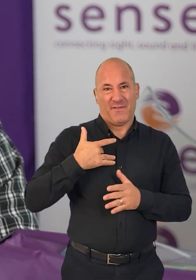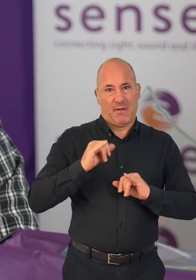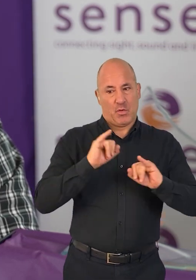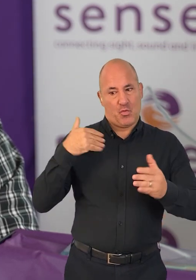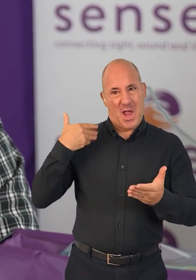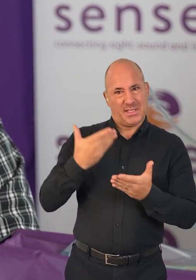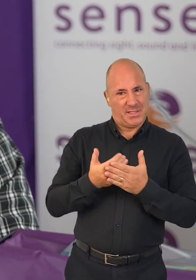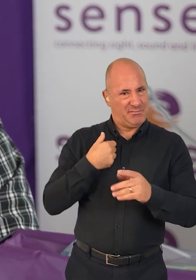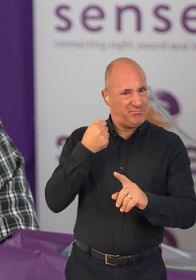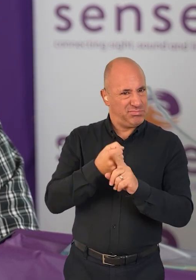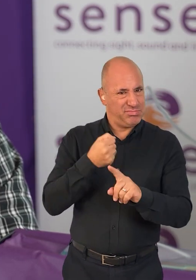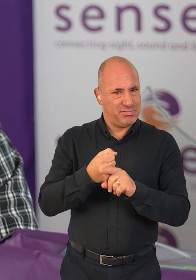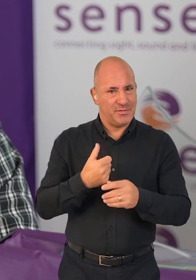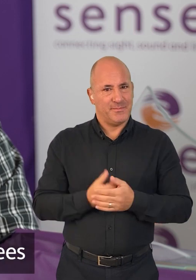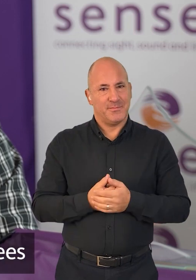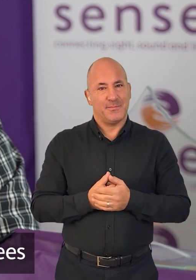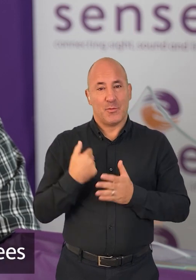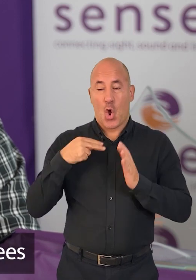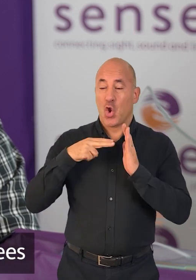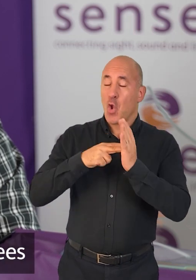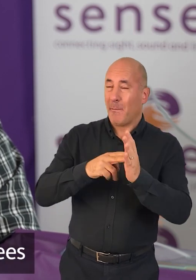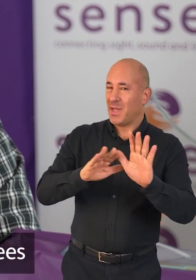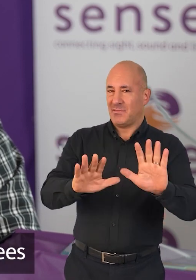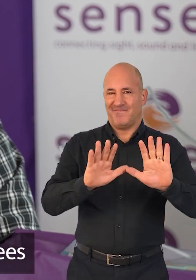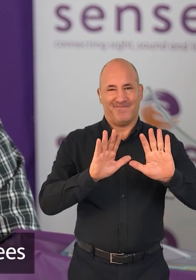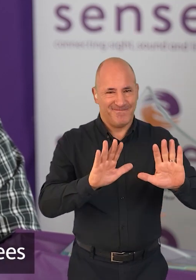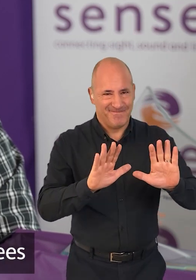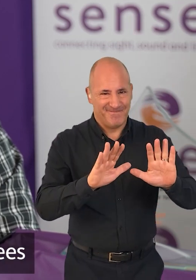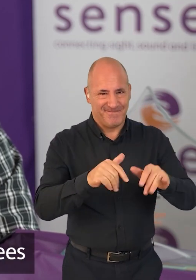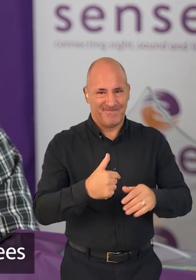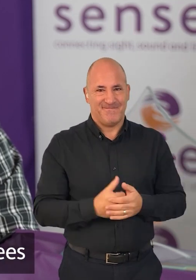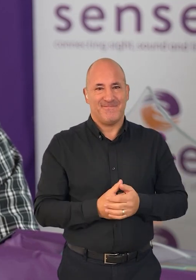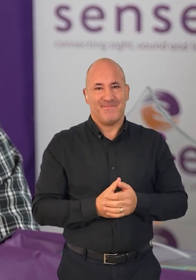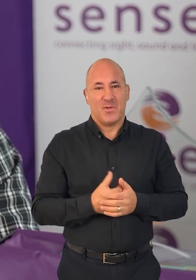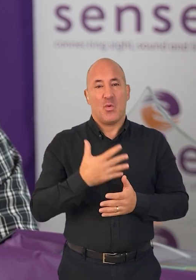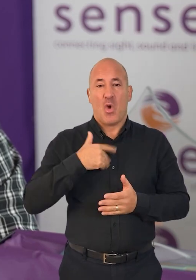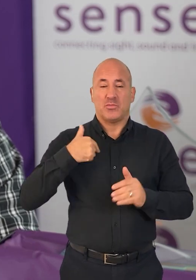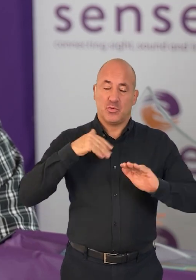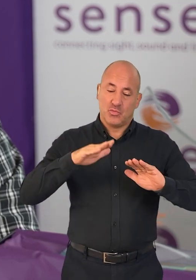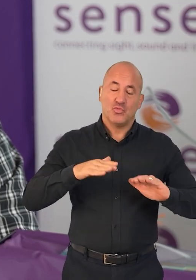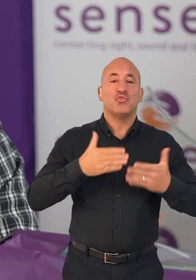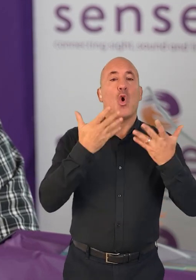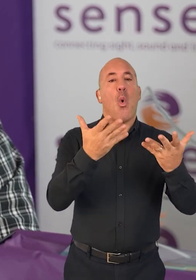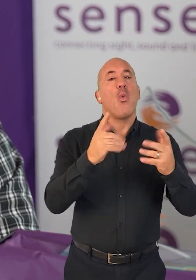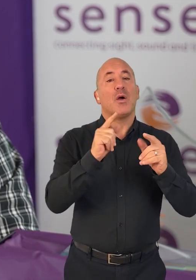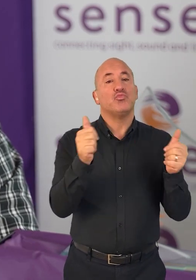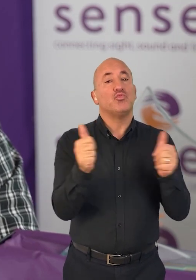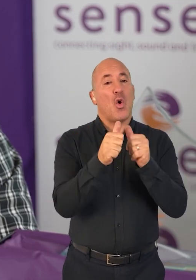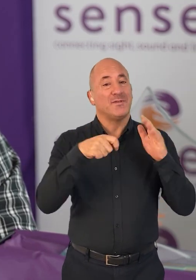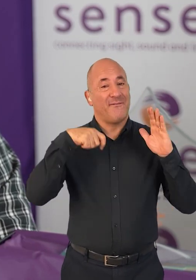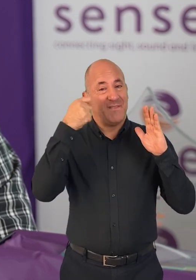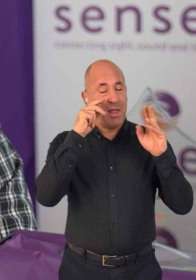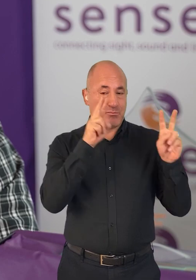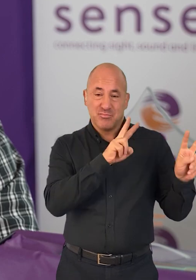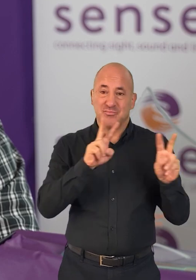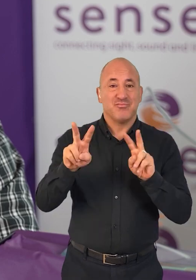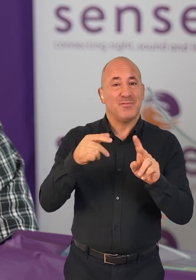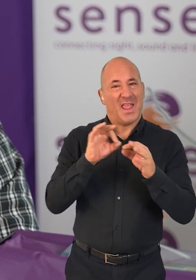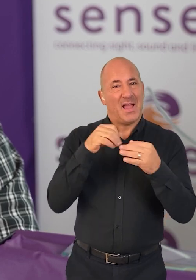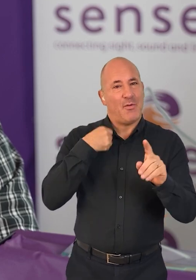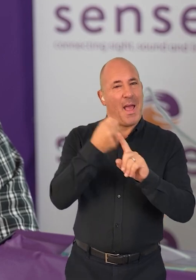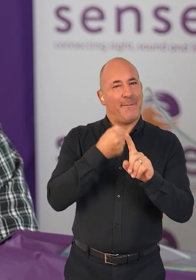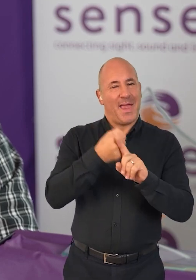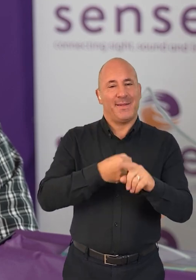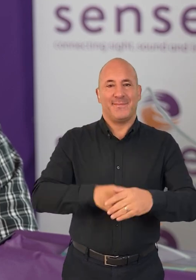cost of living crisis. Before we introduce you to our nominees for Campaigner of the Year, I'd like to present a